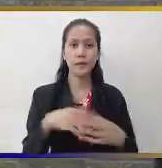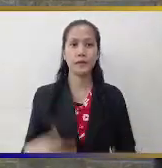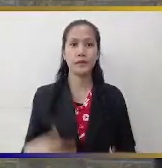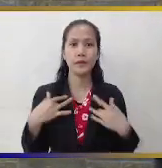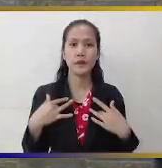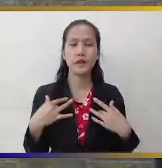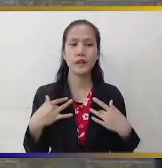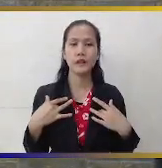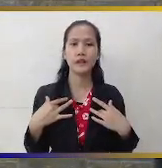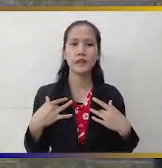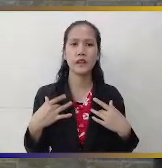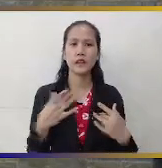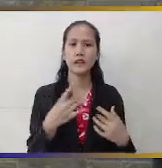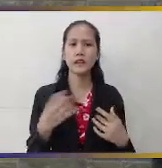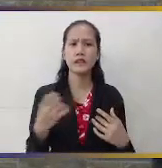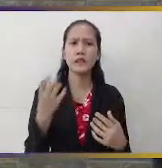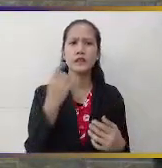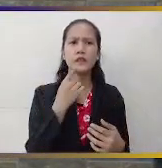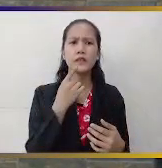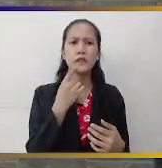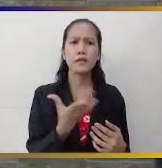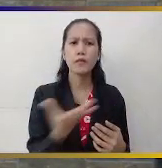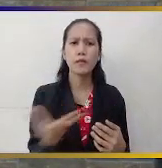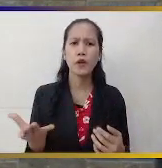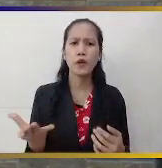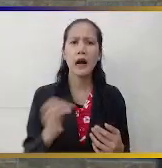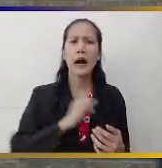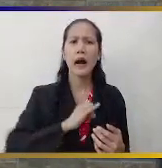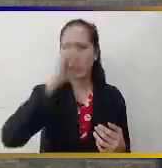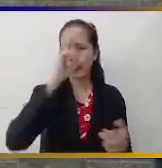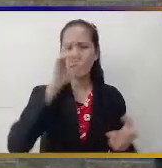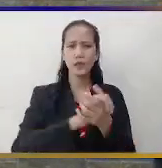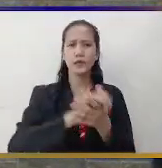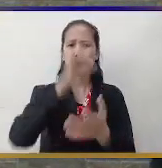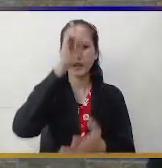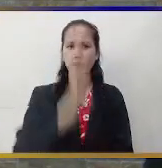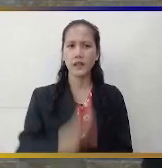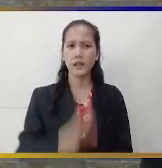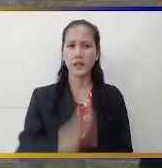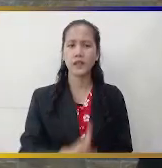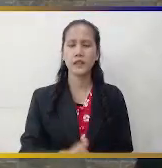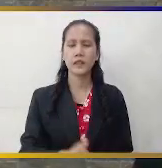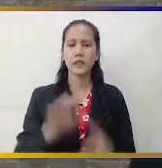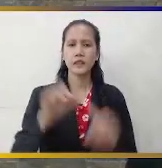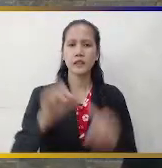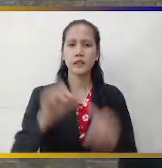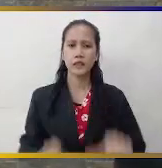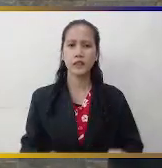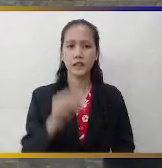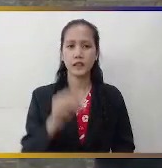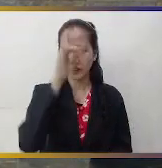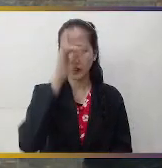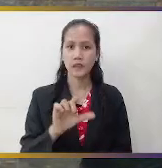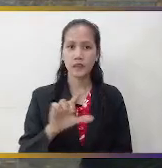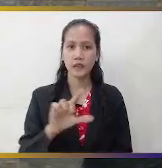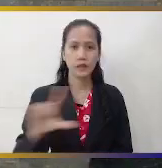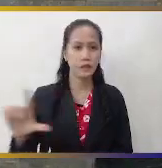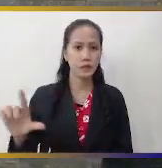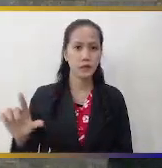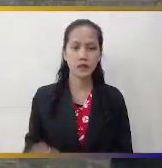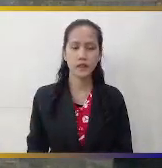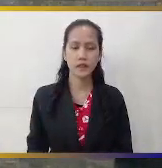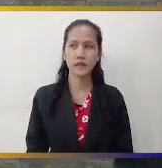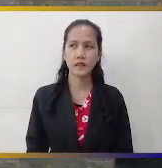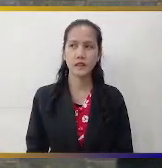say, I believe God can and God will. Amen. They'll give. But they'll give